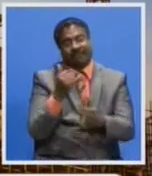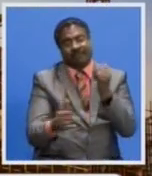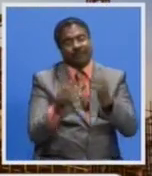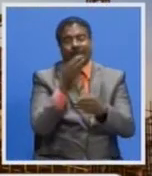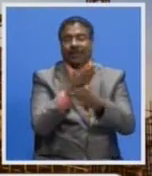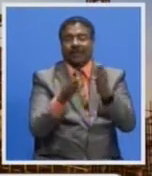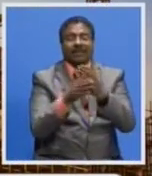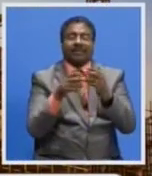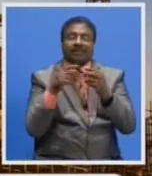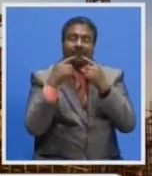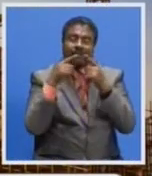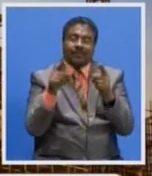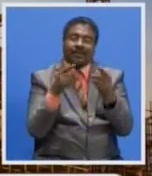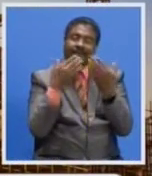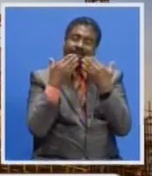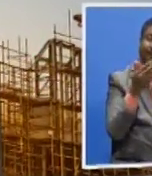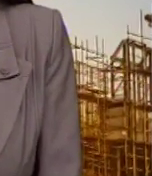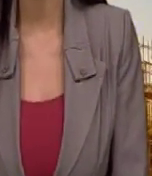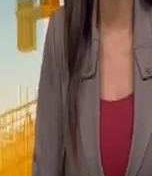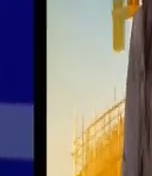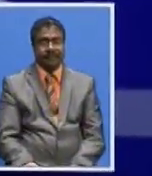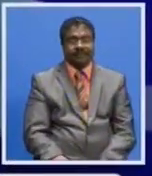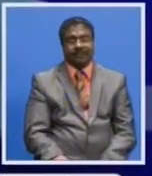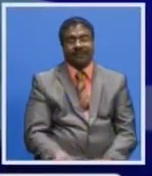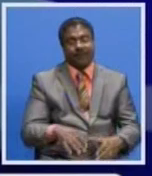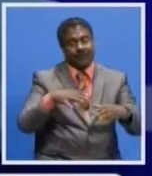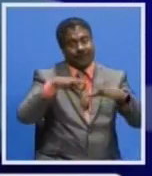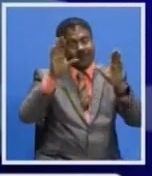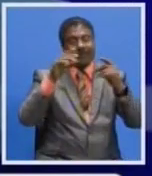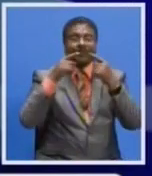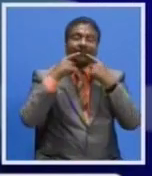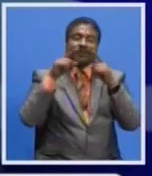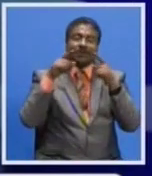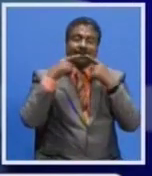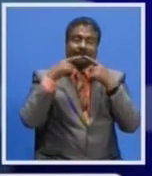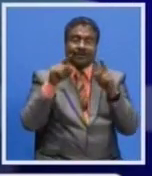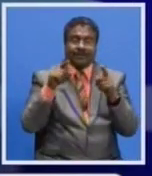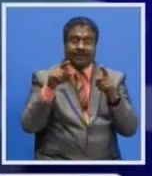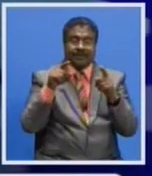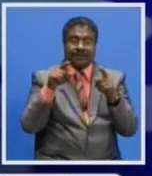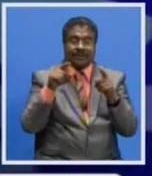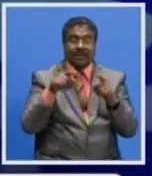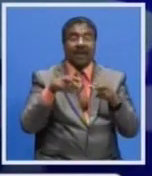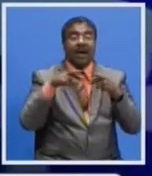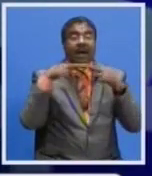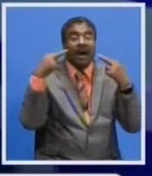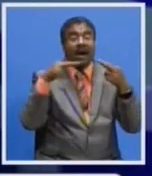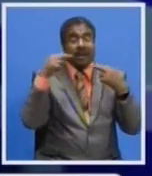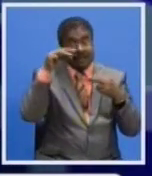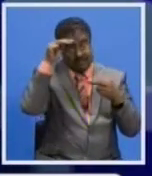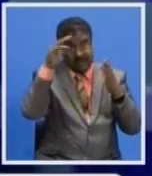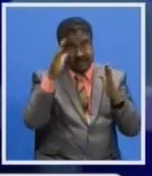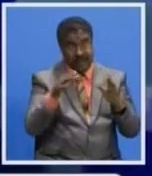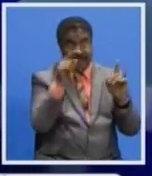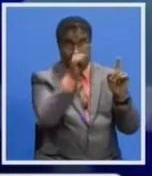In construction news, thank you for watching. We continue with the main news. Religious Affairs Minister Godfrida